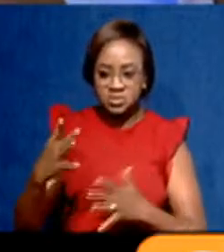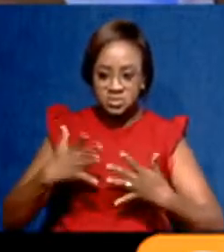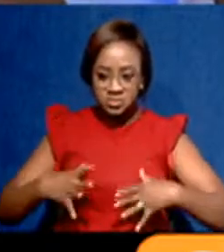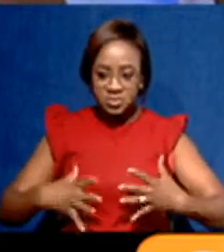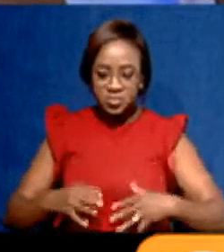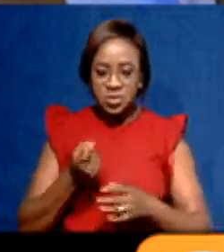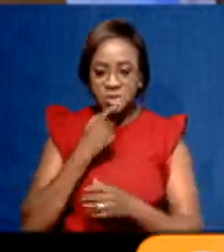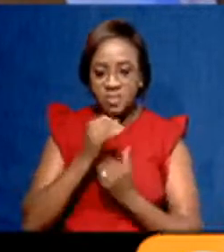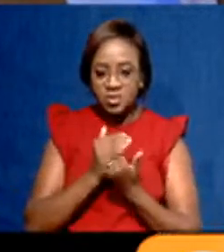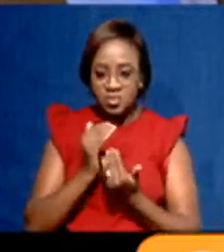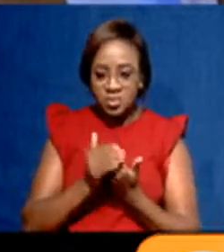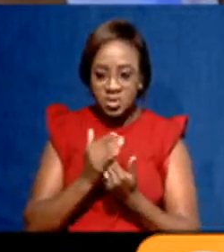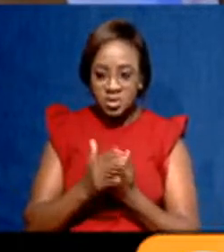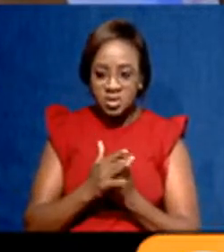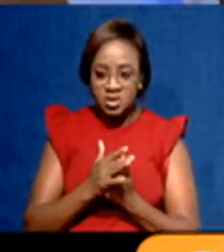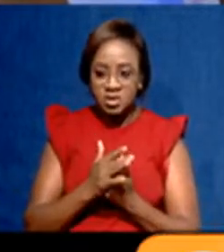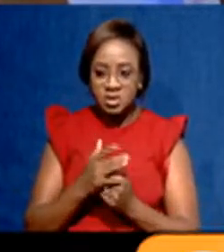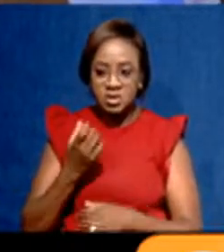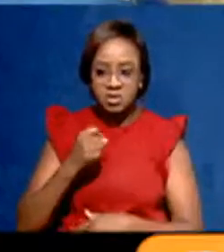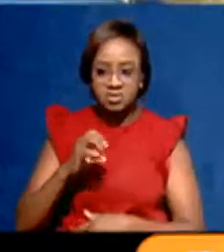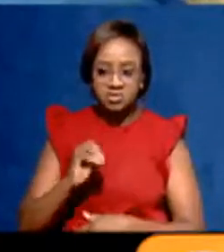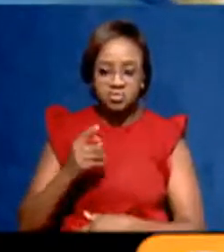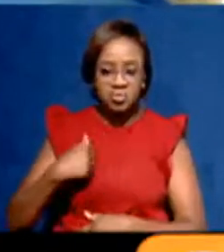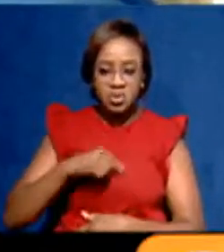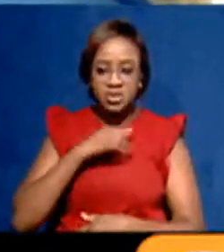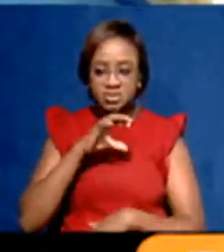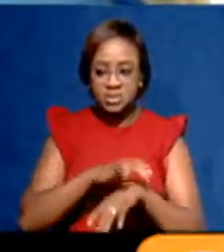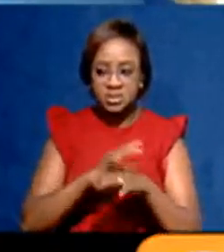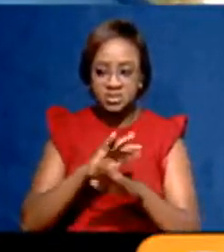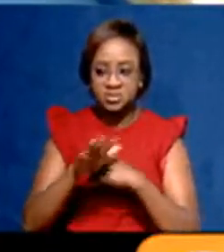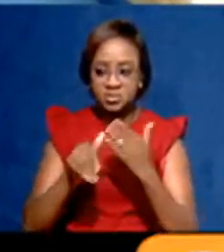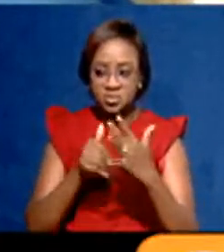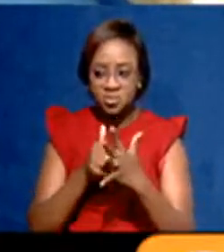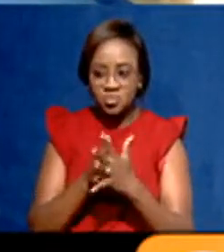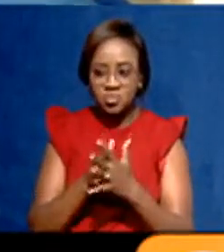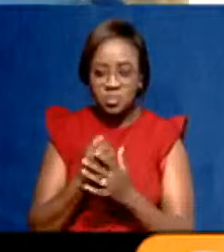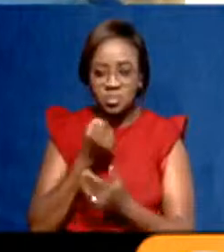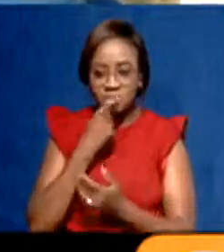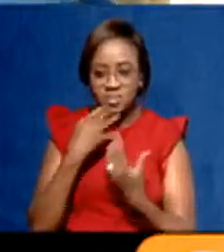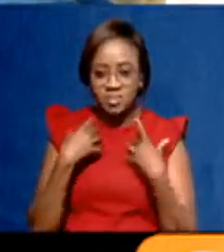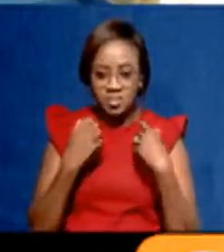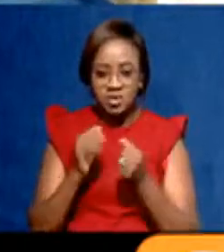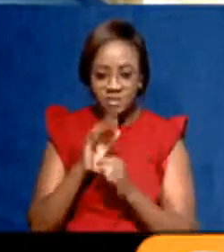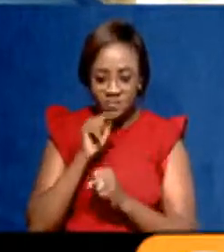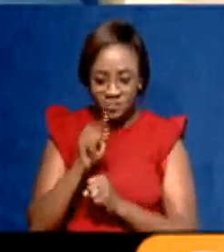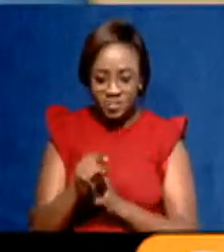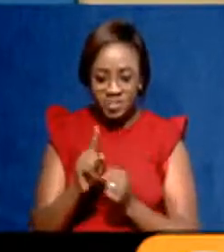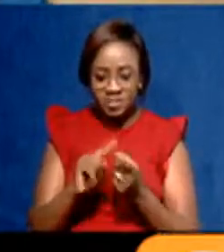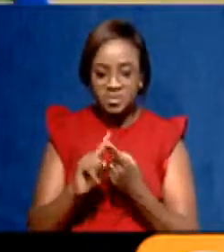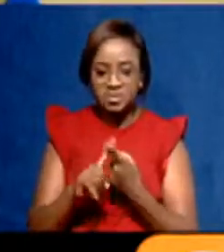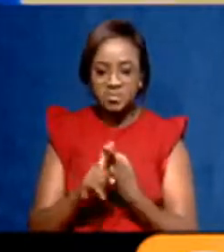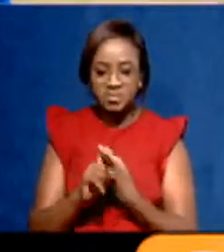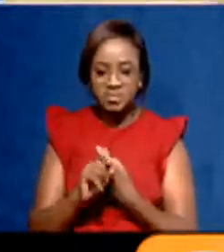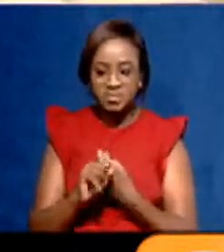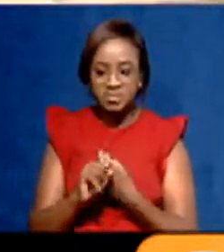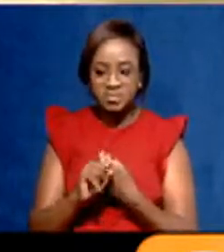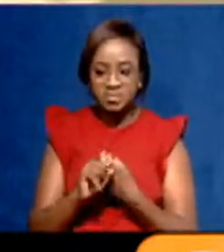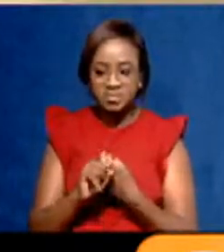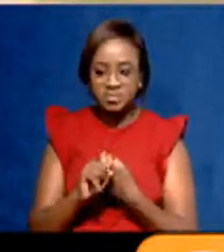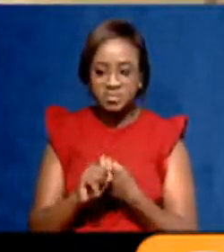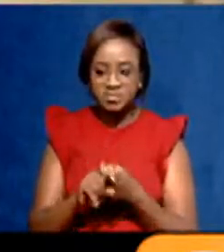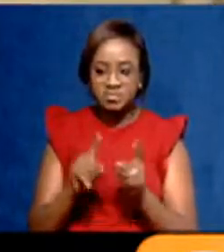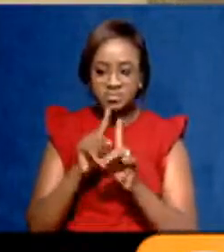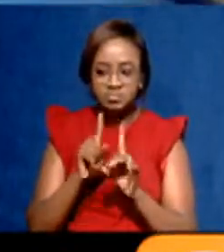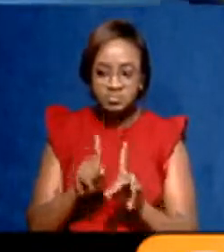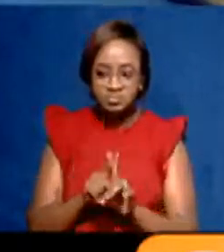cover. So they get all forms of benefits out of that: inpatient, outpatient cover, last